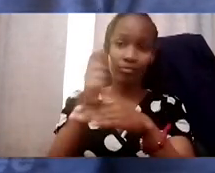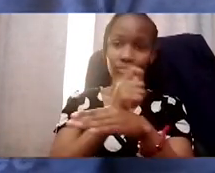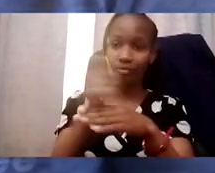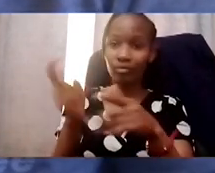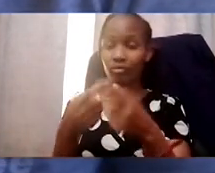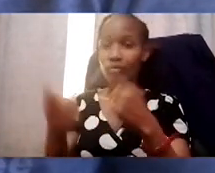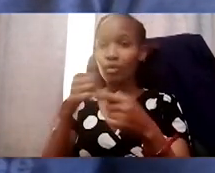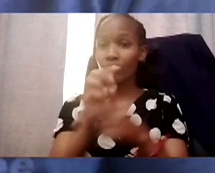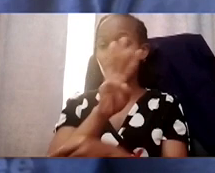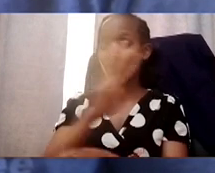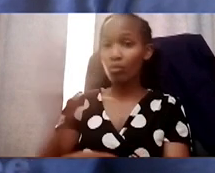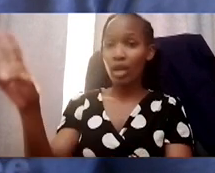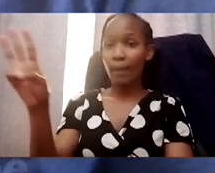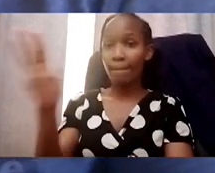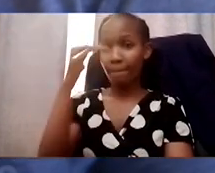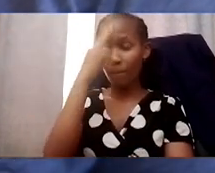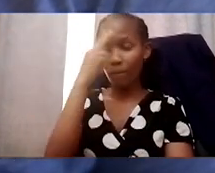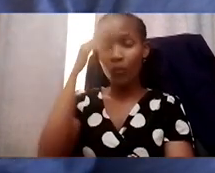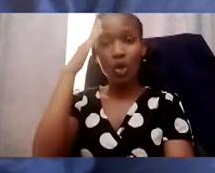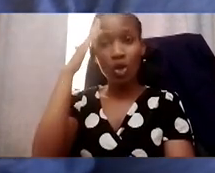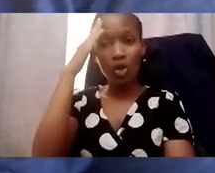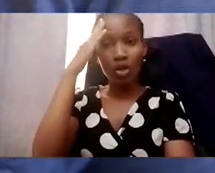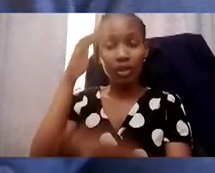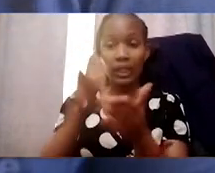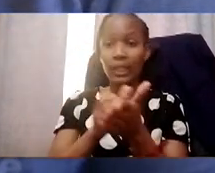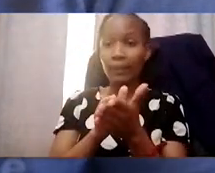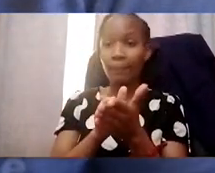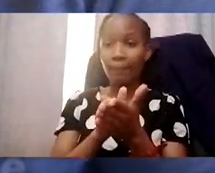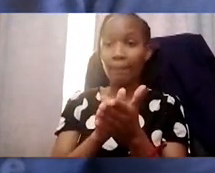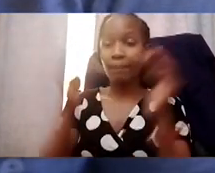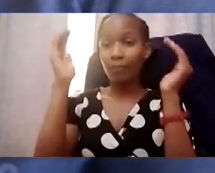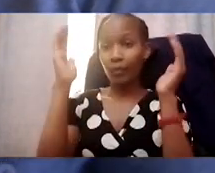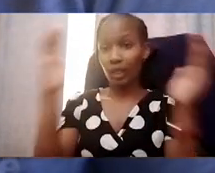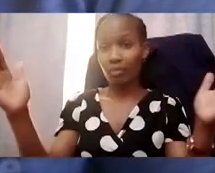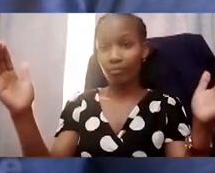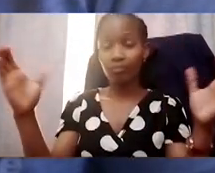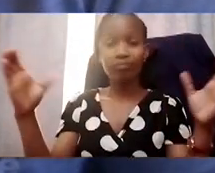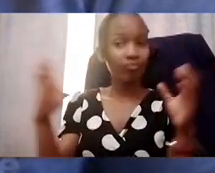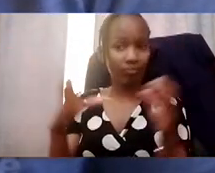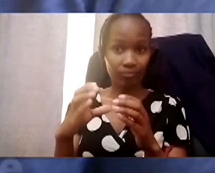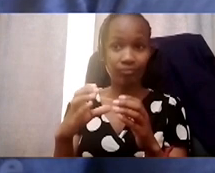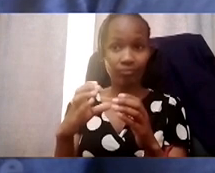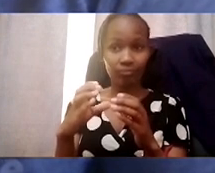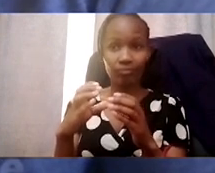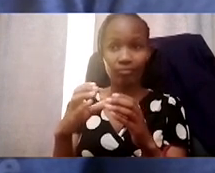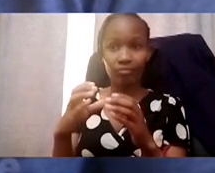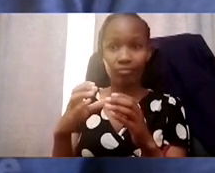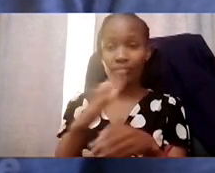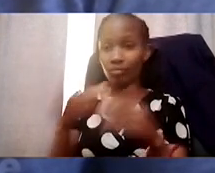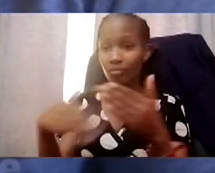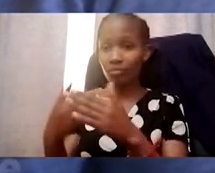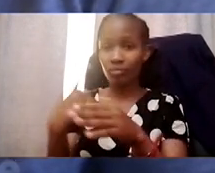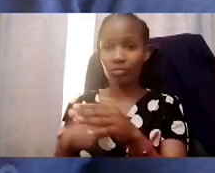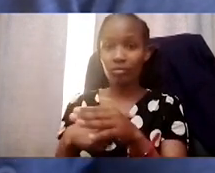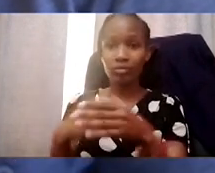where everybody knows West Bogot was a very difficult community. All the time, there was always fighting.